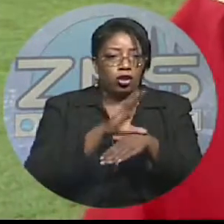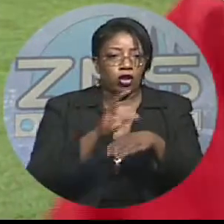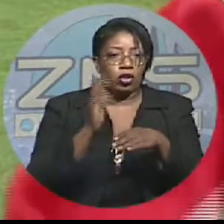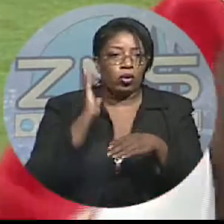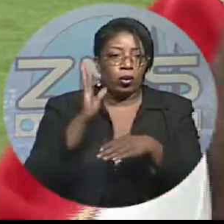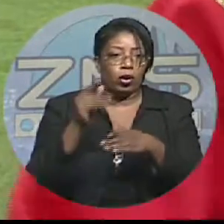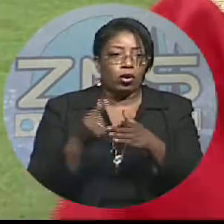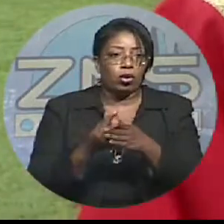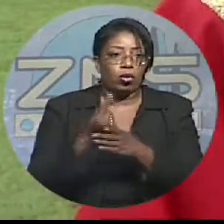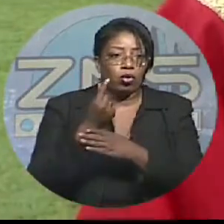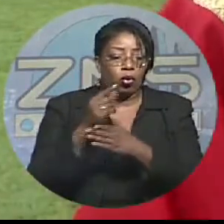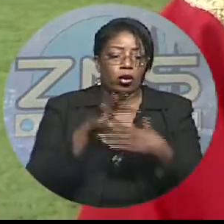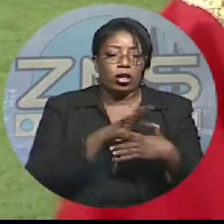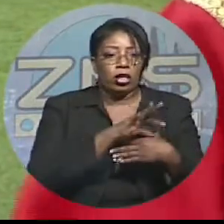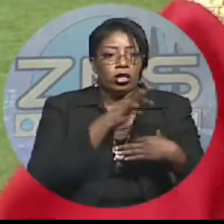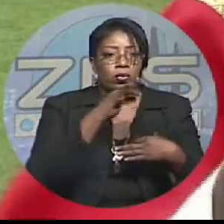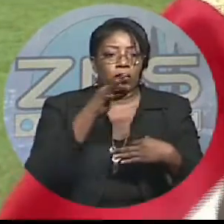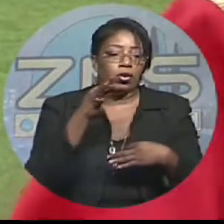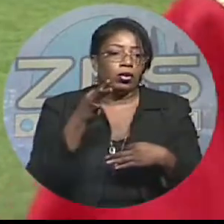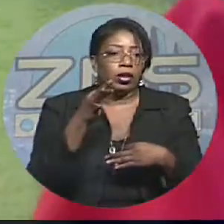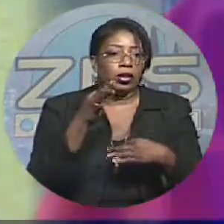grow spiritually.